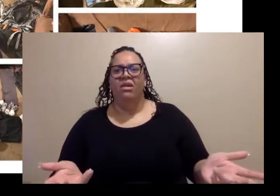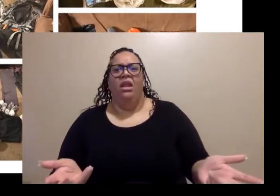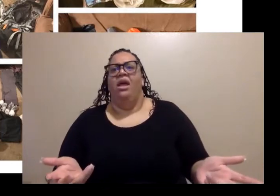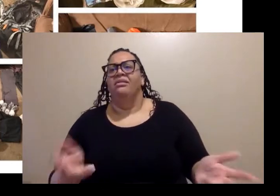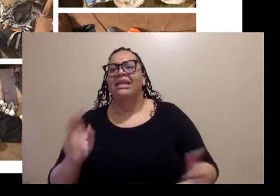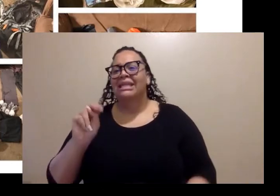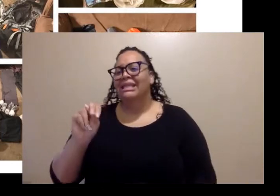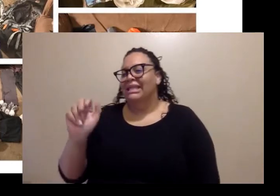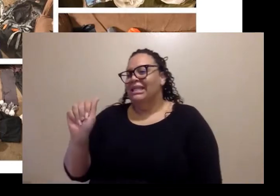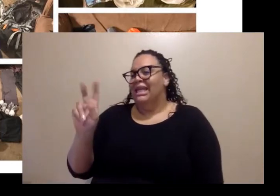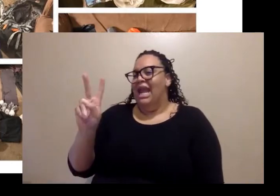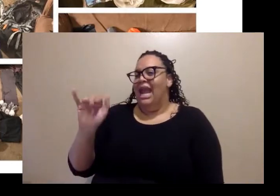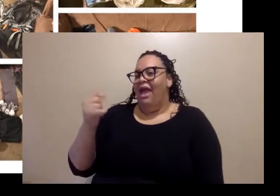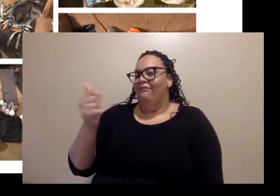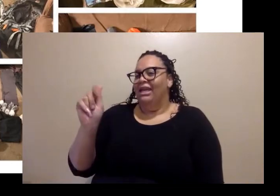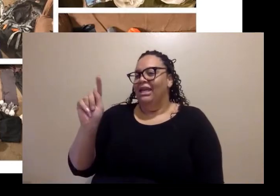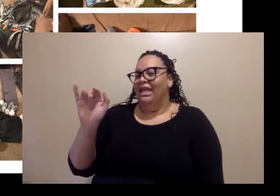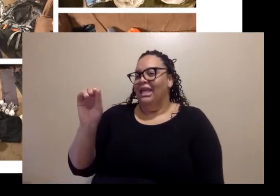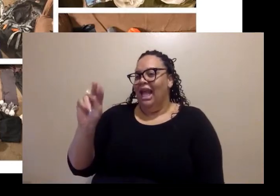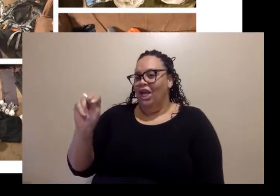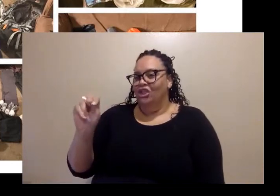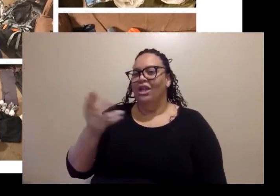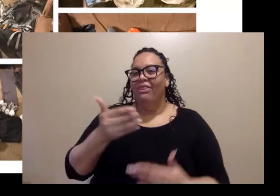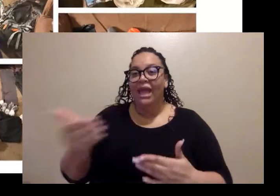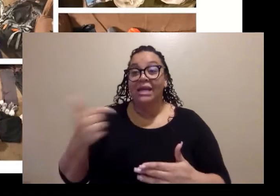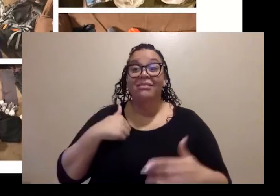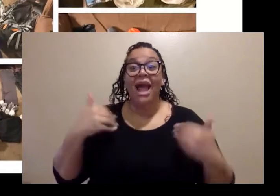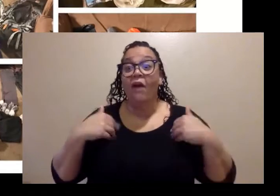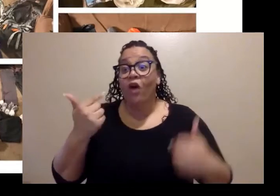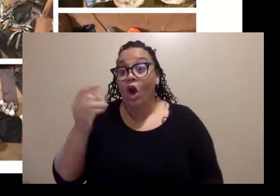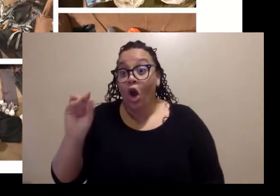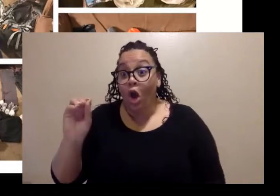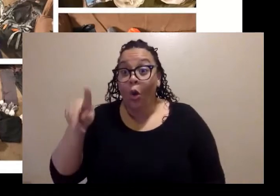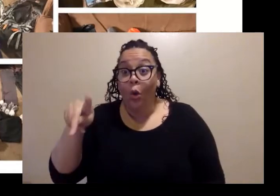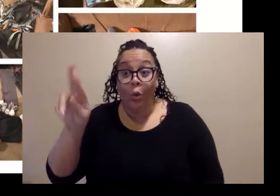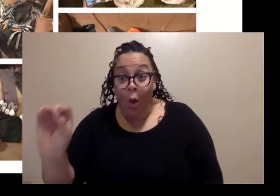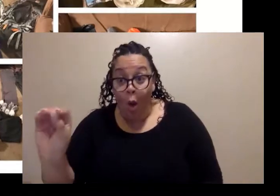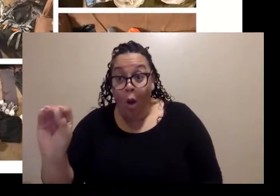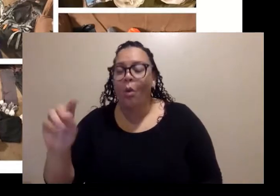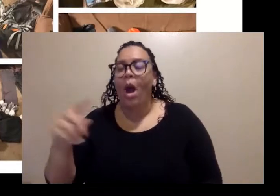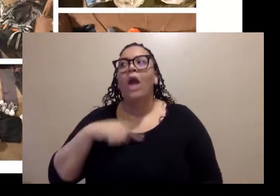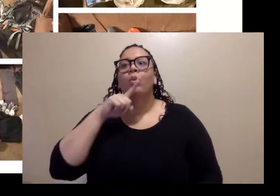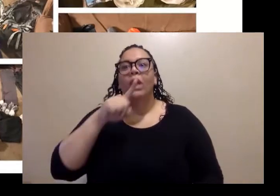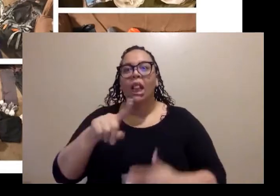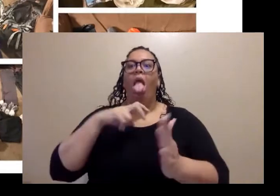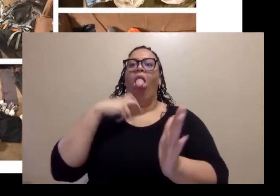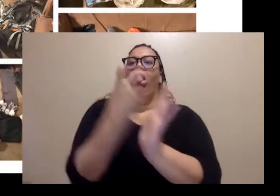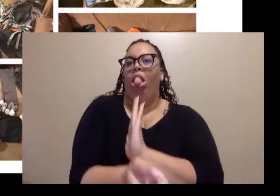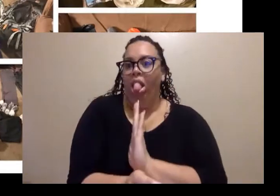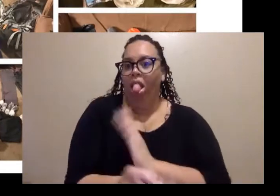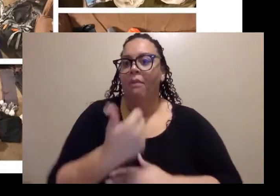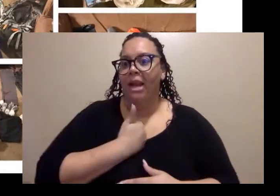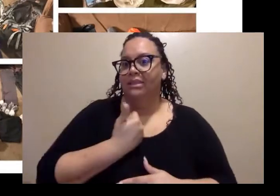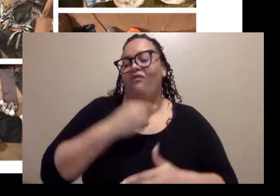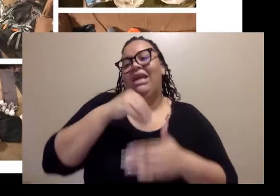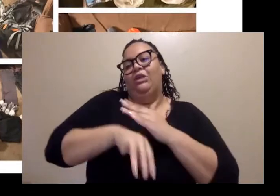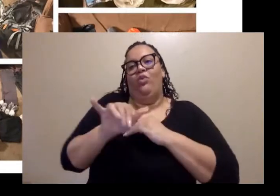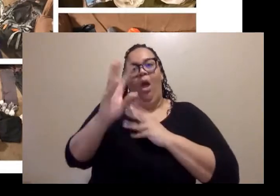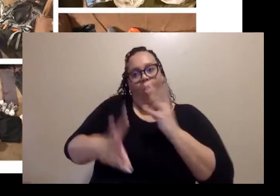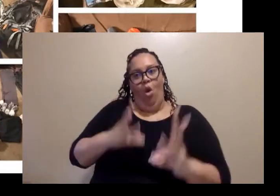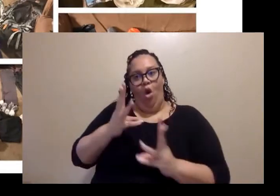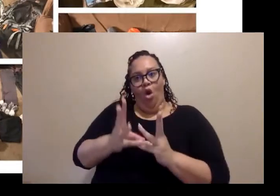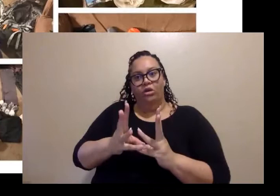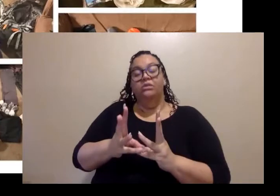navigation equipment. You got your GoPro. I mean, I submersed myself into that stuff. And then I remembered, fast